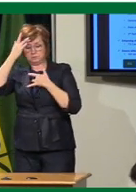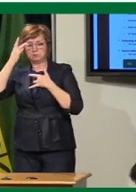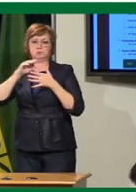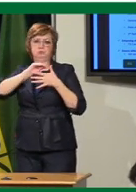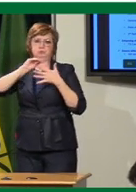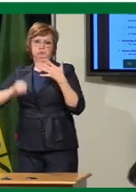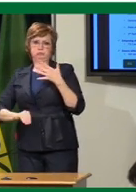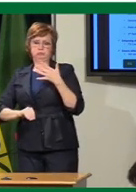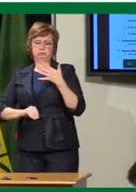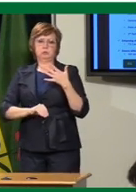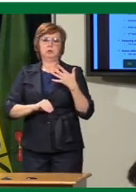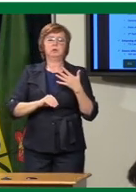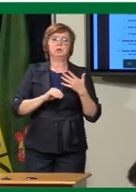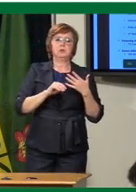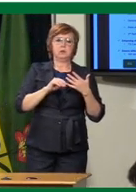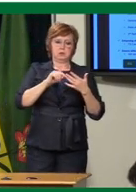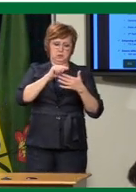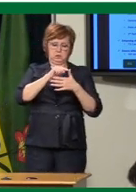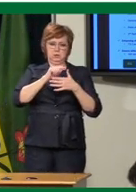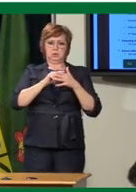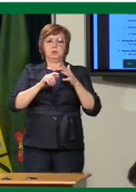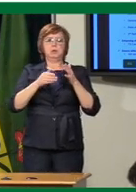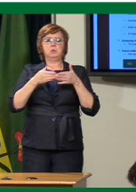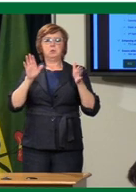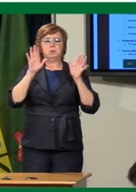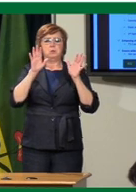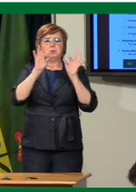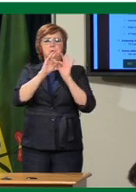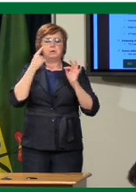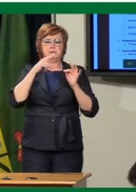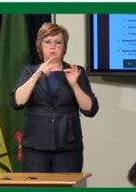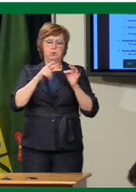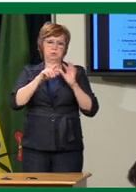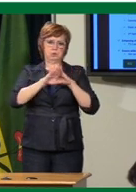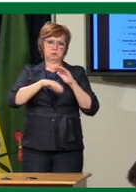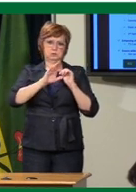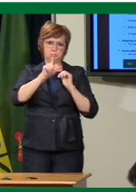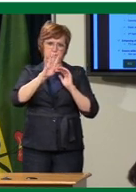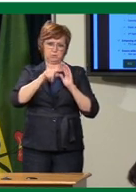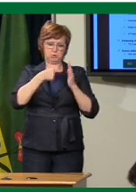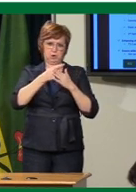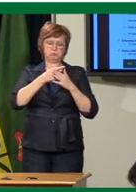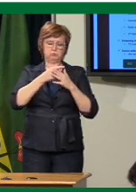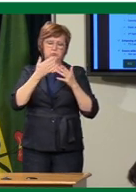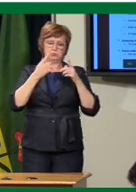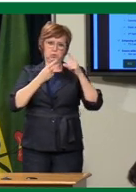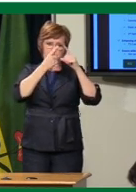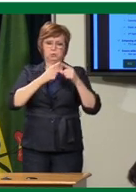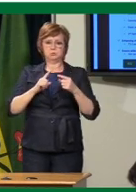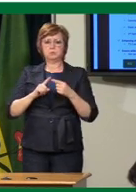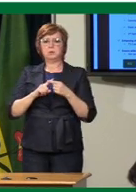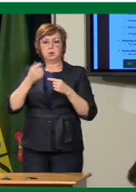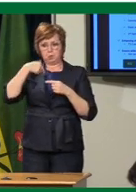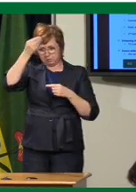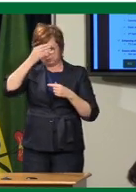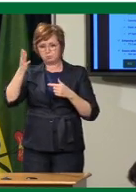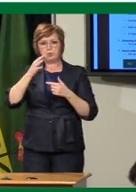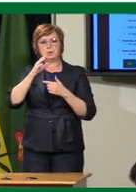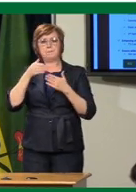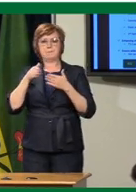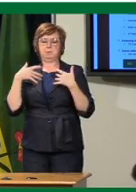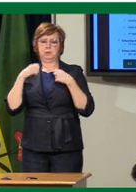upon completion, then the results made available to our public health teams. We are working to ramp up our capacity across